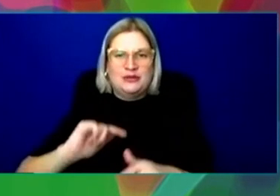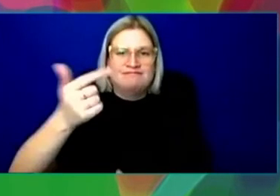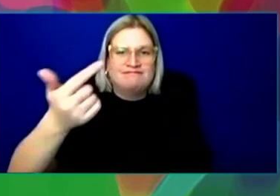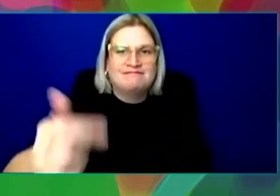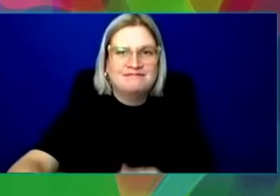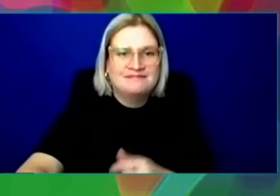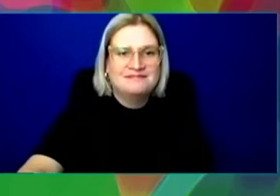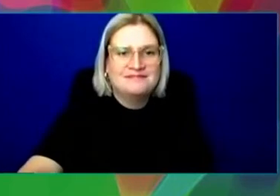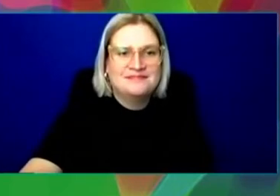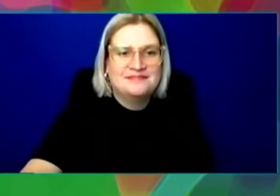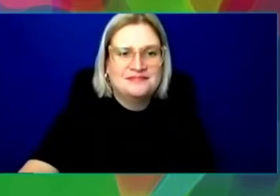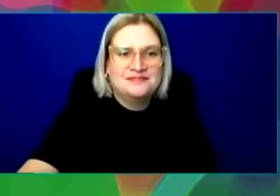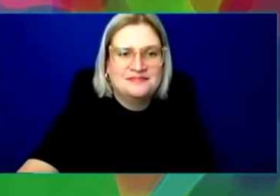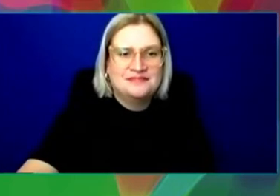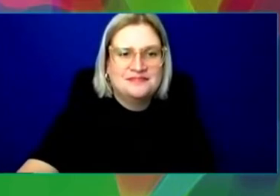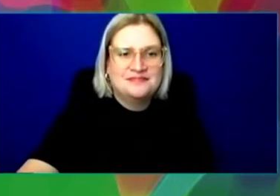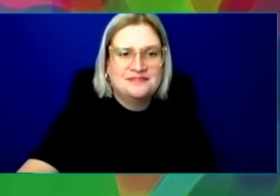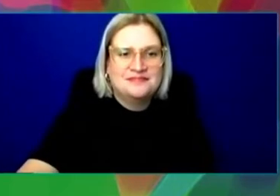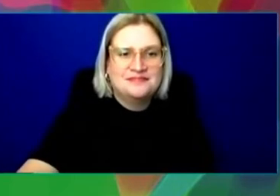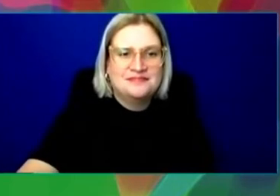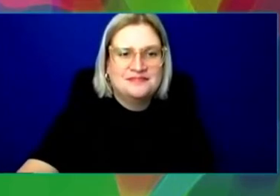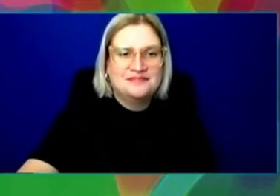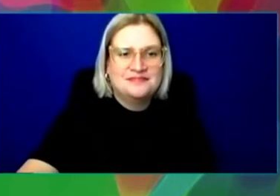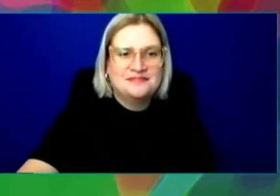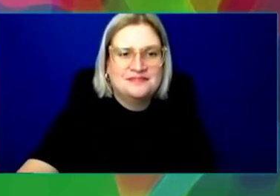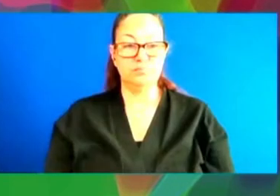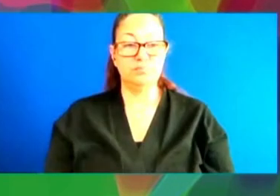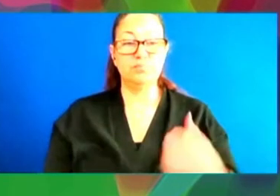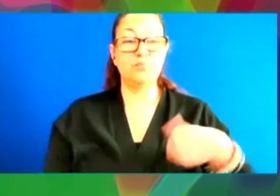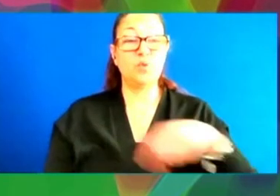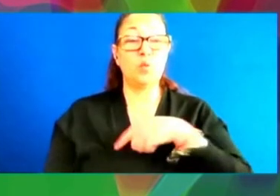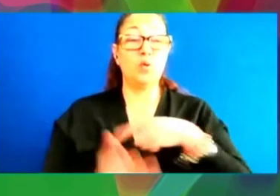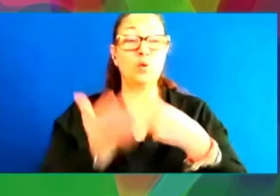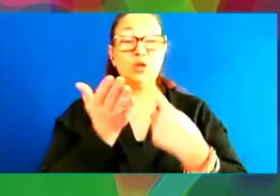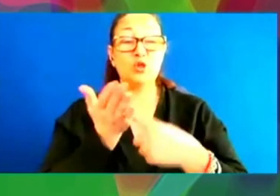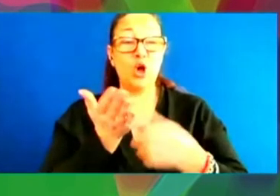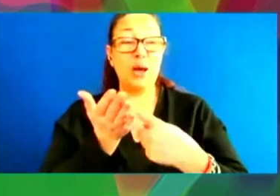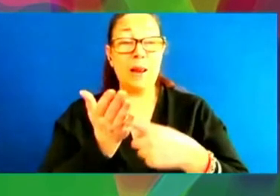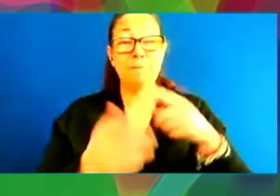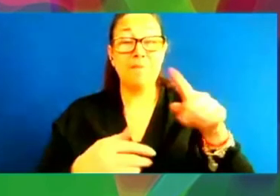virtually, and the first year I was not yet,